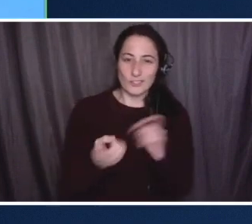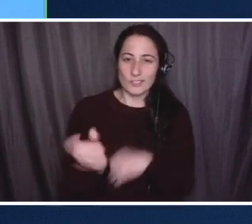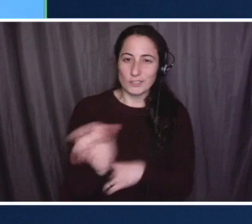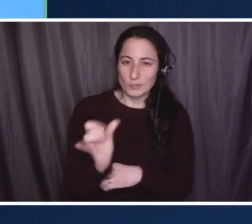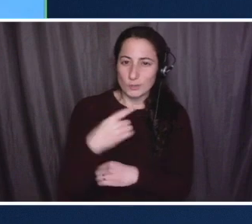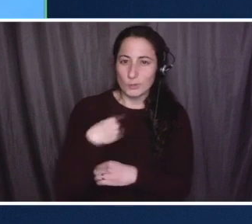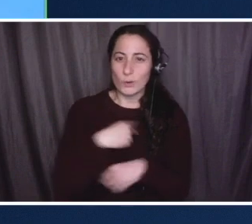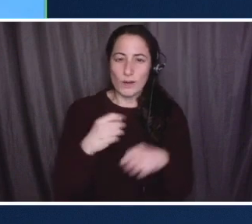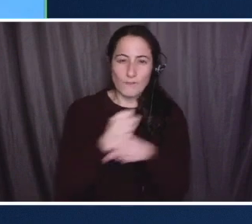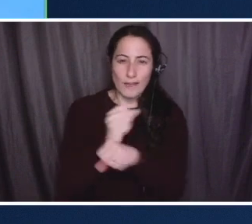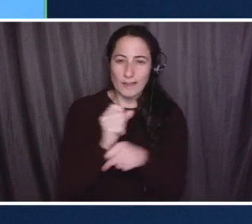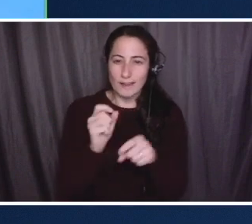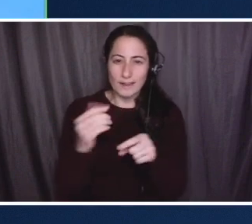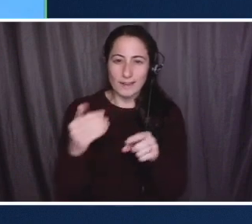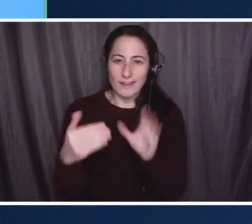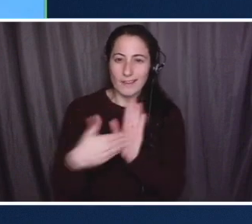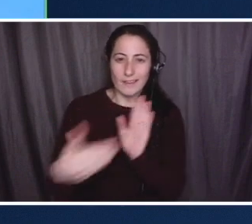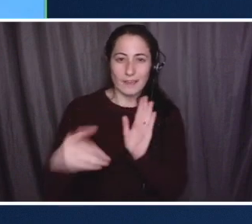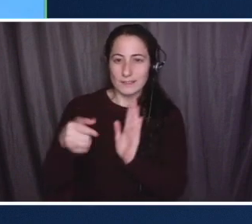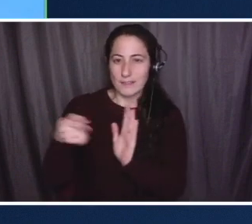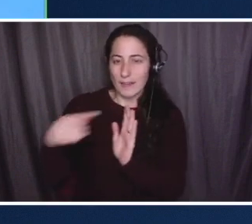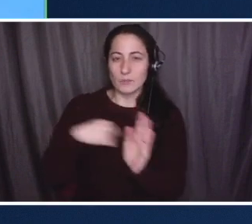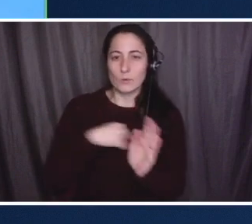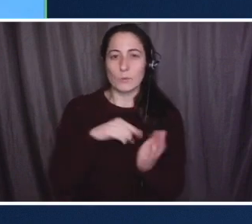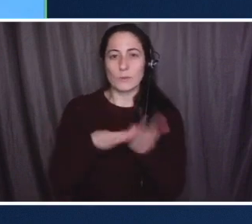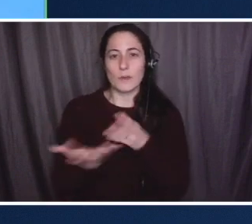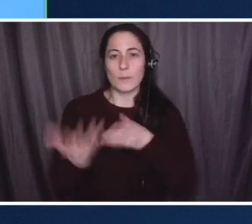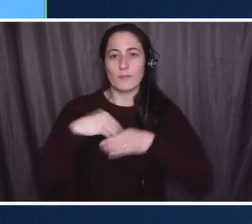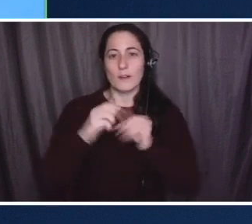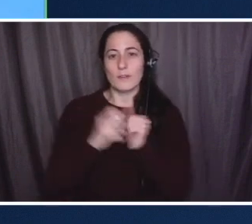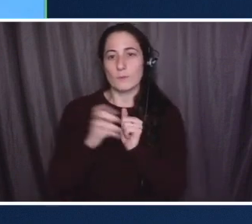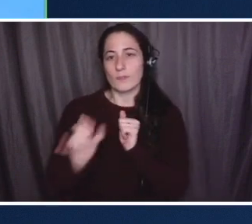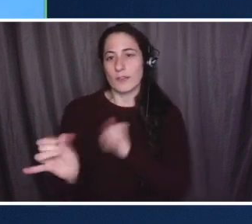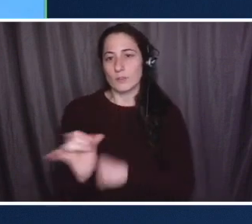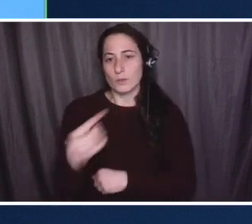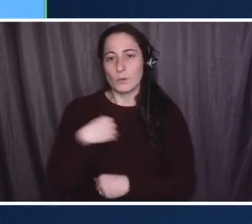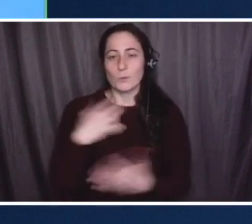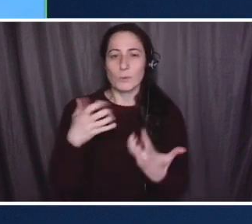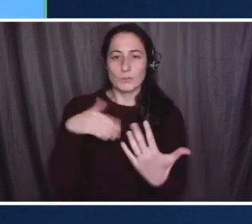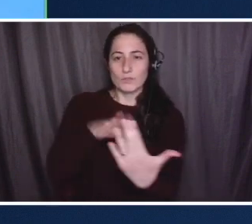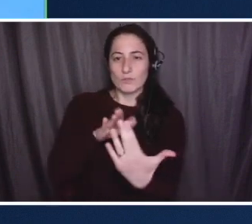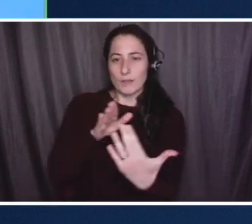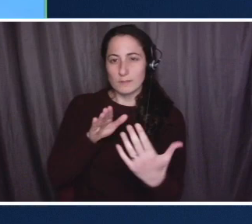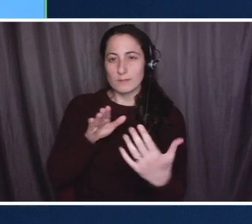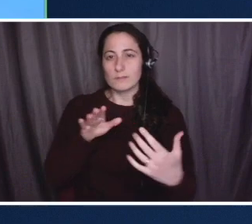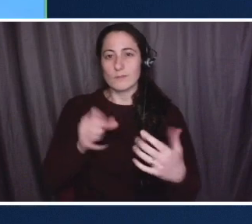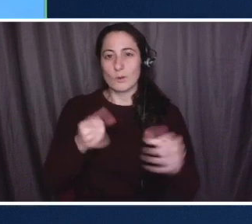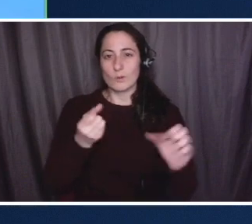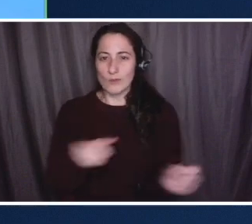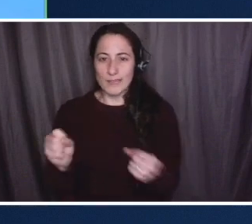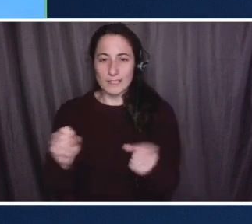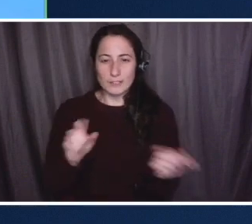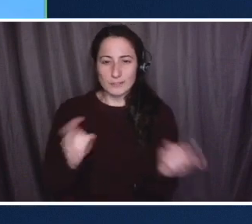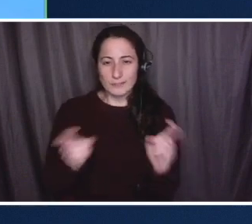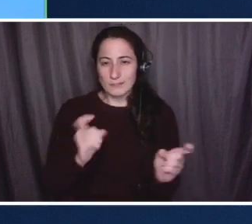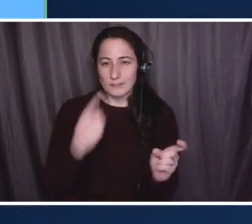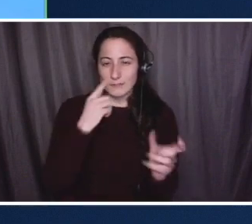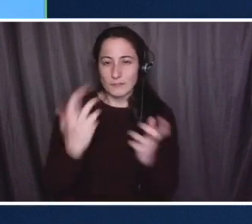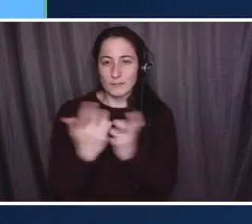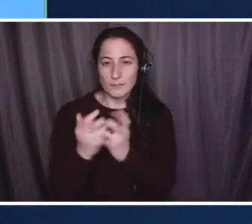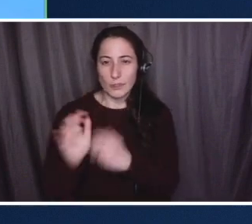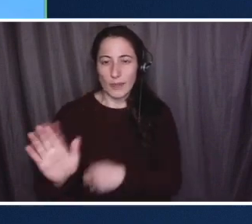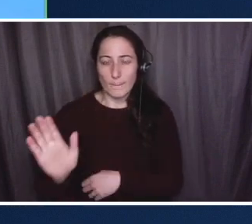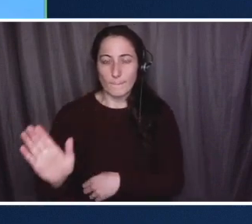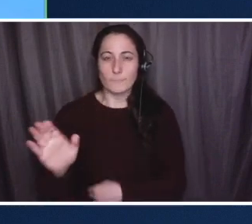have also to evolve with that and to adjust our strategies accordingly. So the ISEC brings that